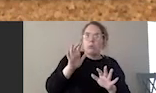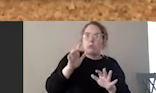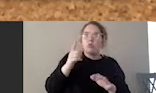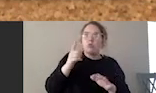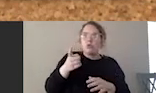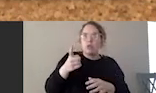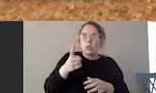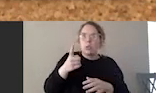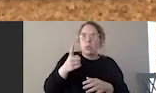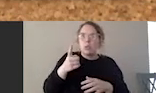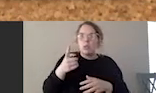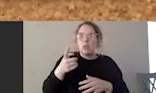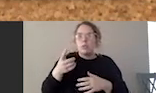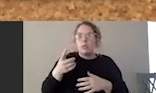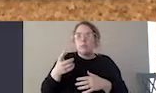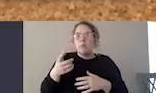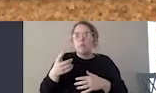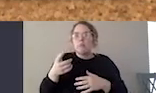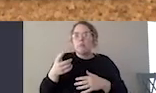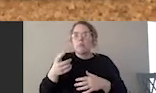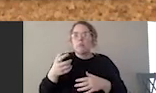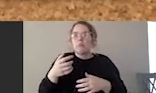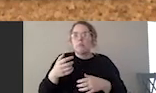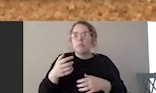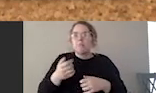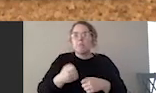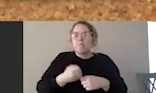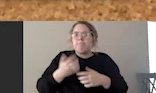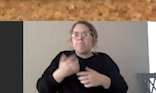invoked her